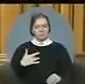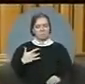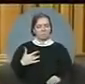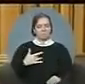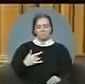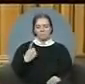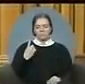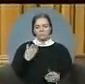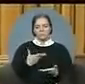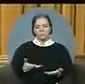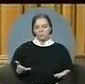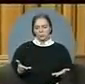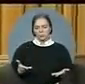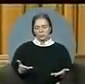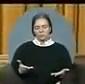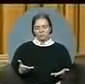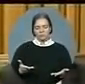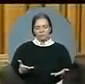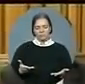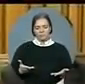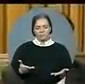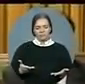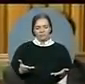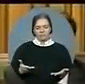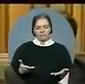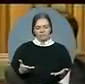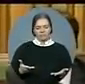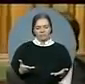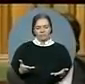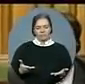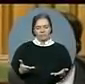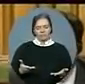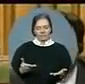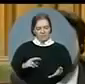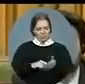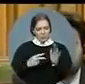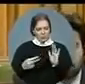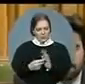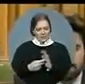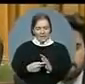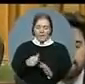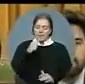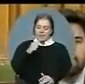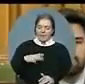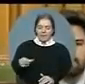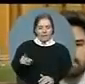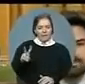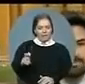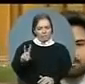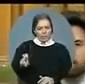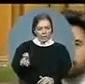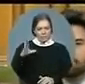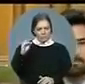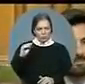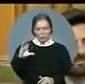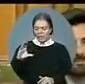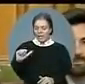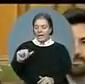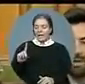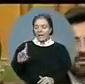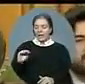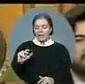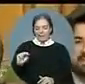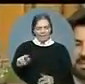Is he saying that the widow of Chuck Kahneman is lying? Is he saying that a Conservative